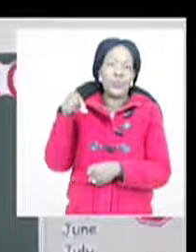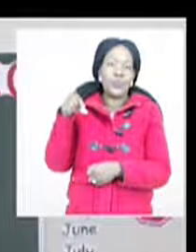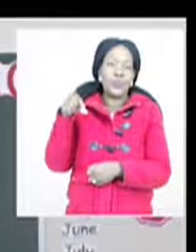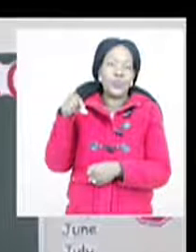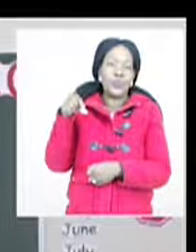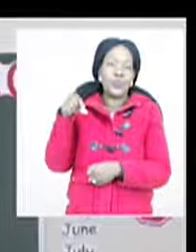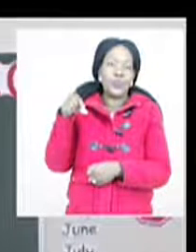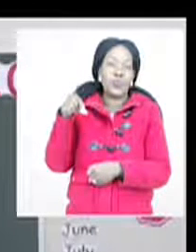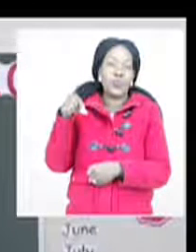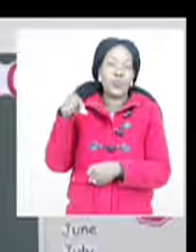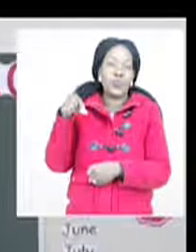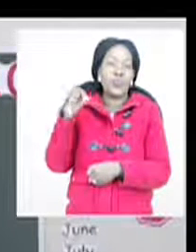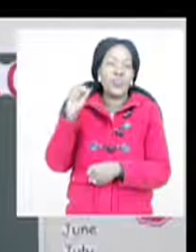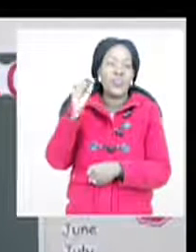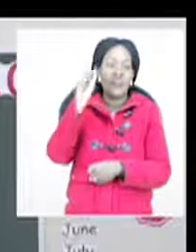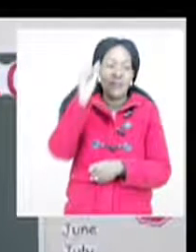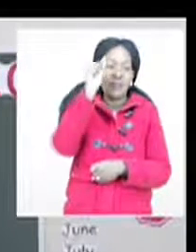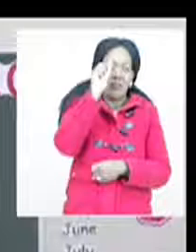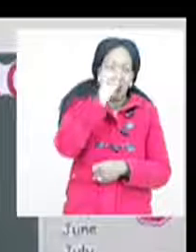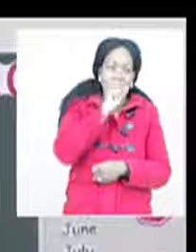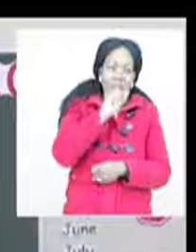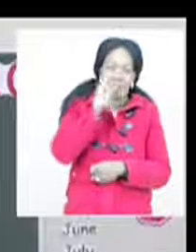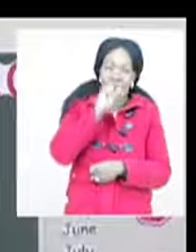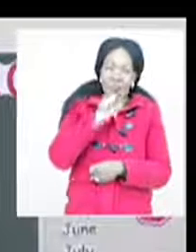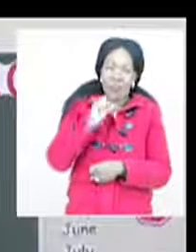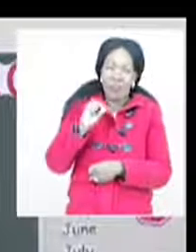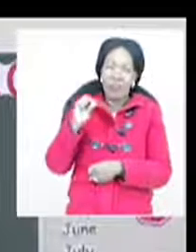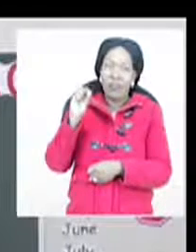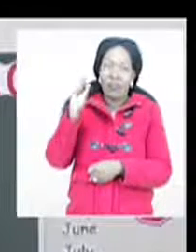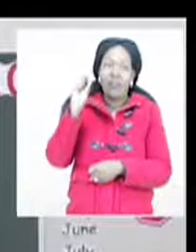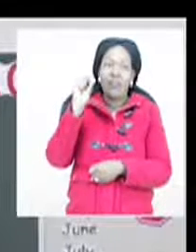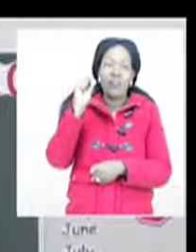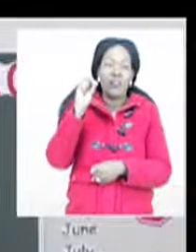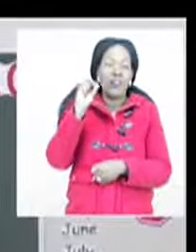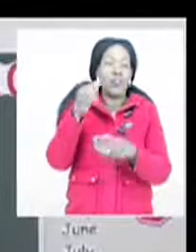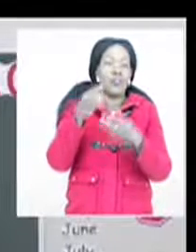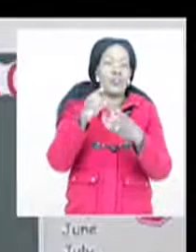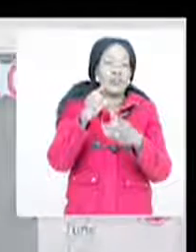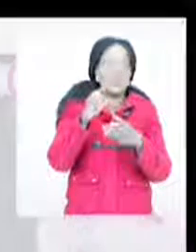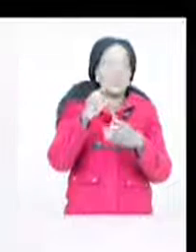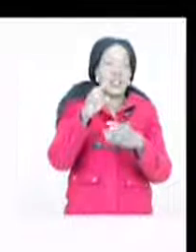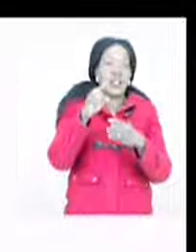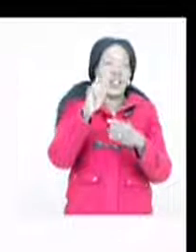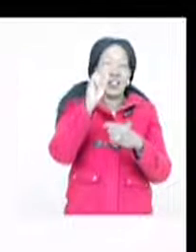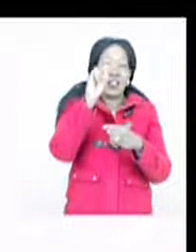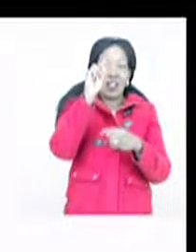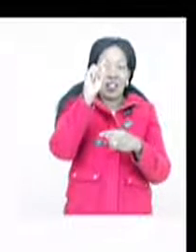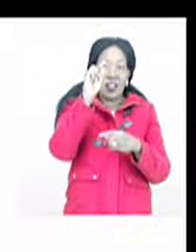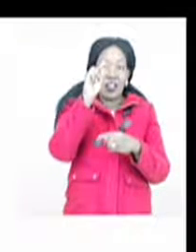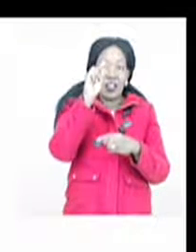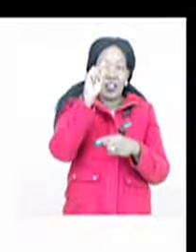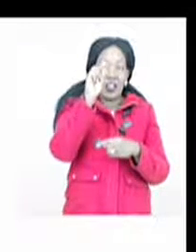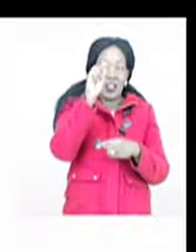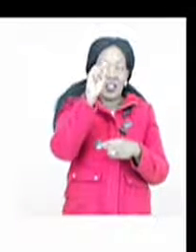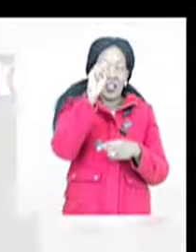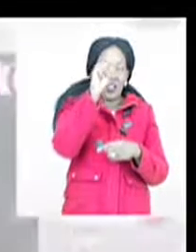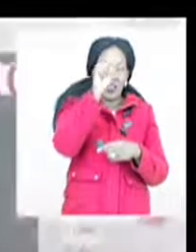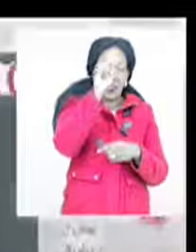Let's trace the kwa. We start at the black dot, and we